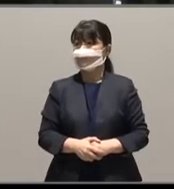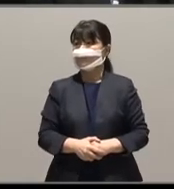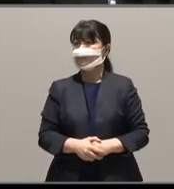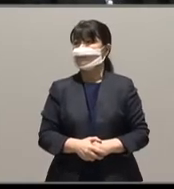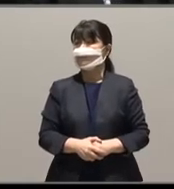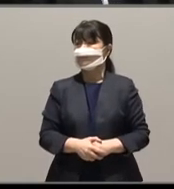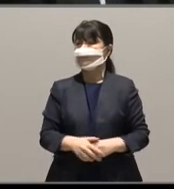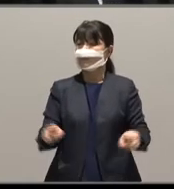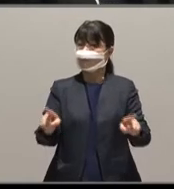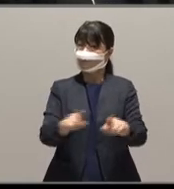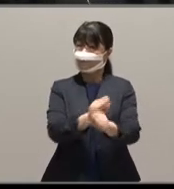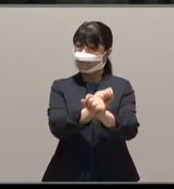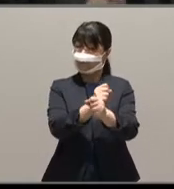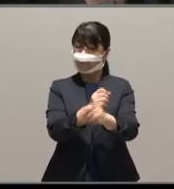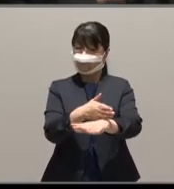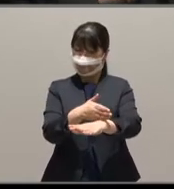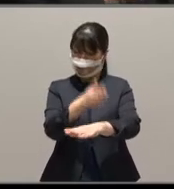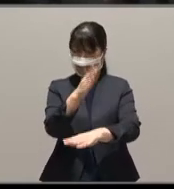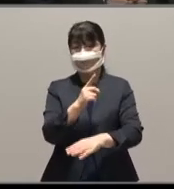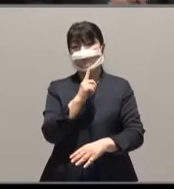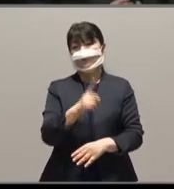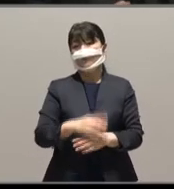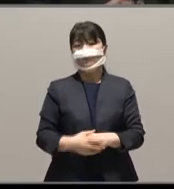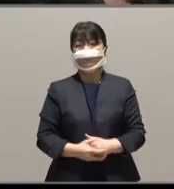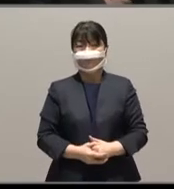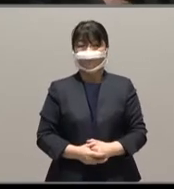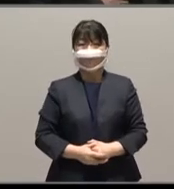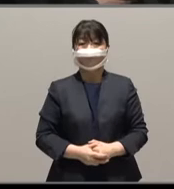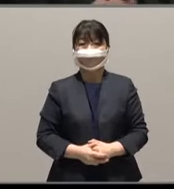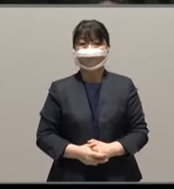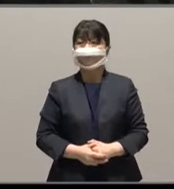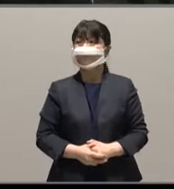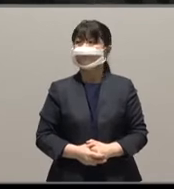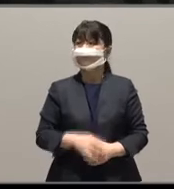Medical School, I'd like to thank my co-researchers.